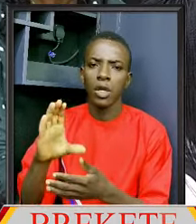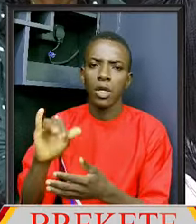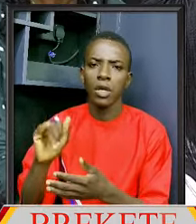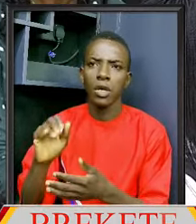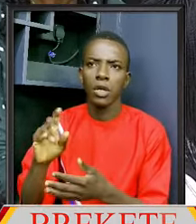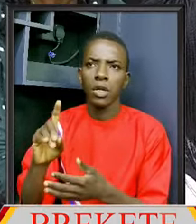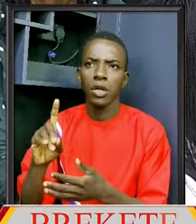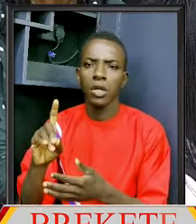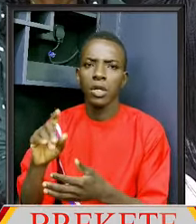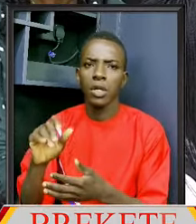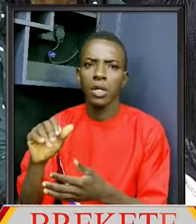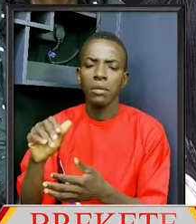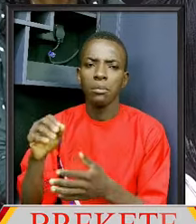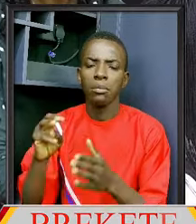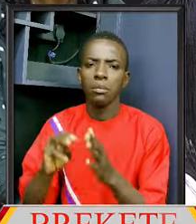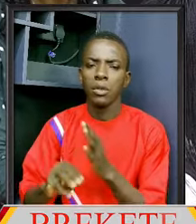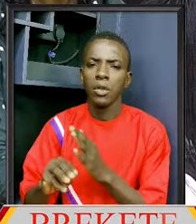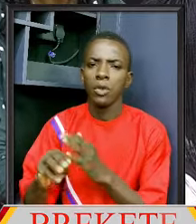of minimum of 10.